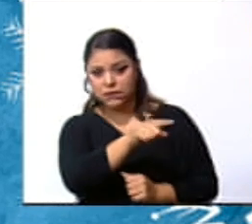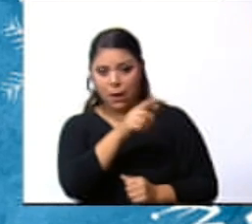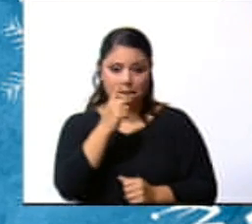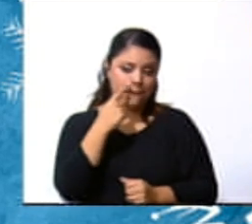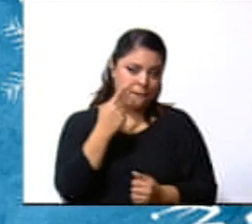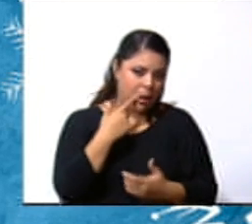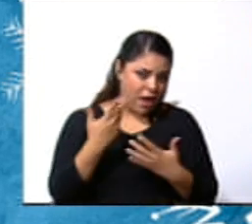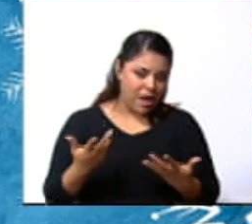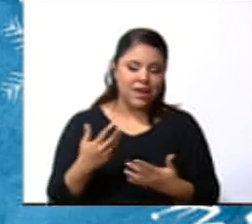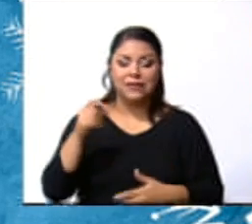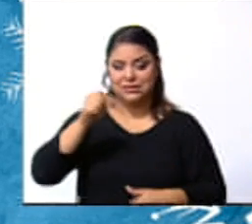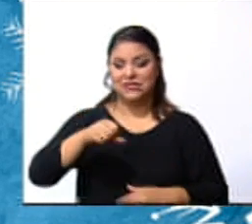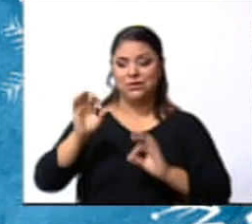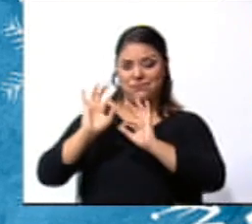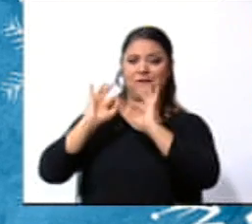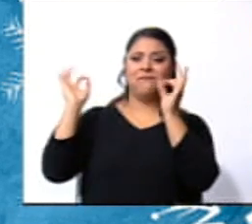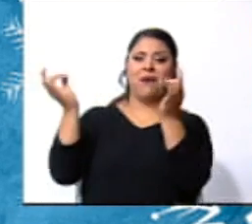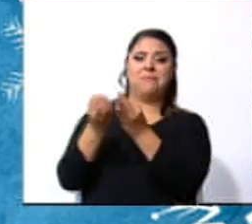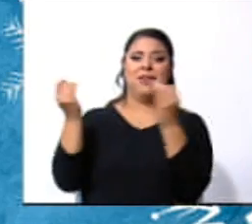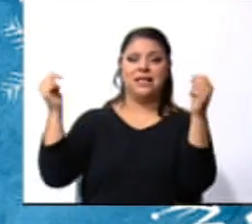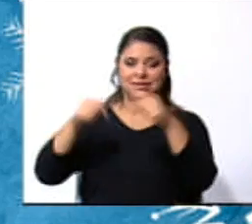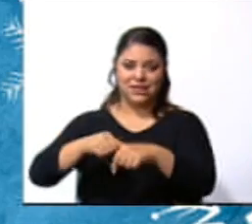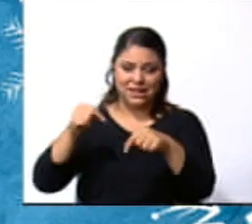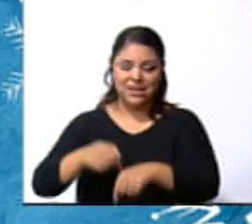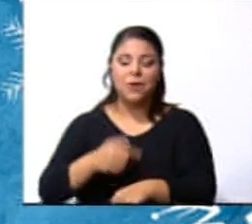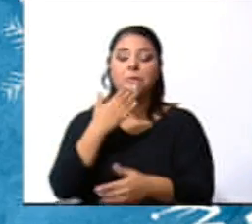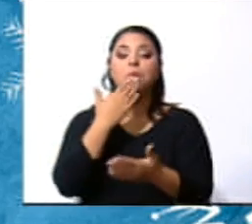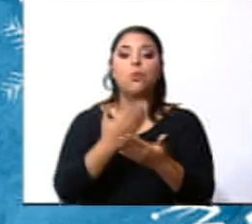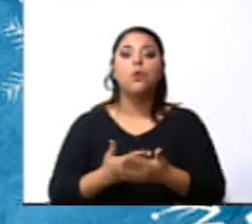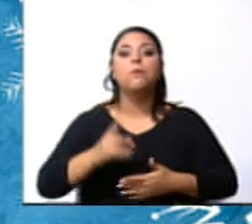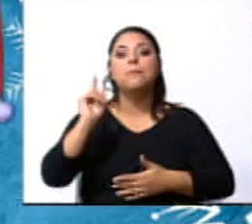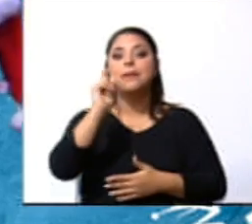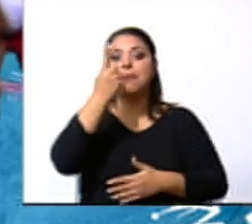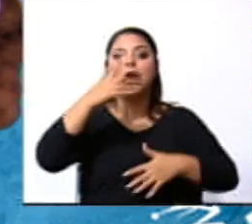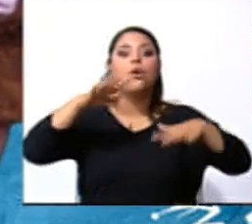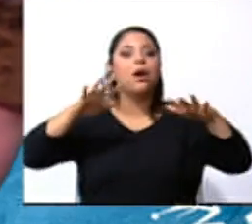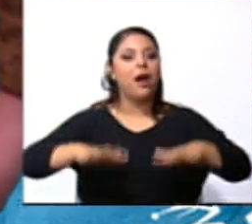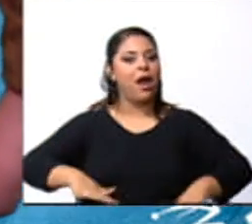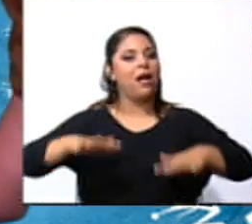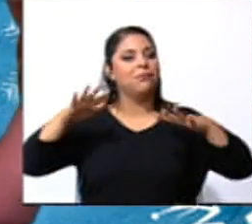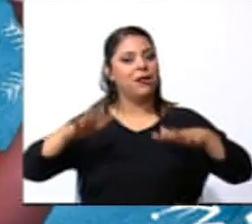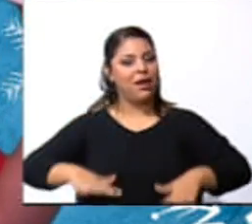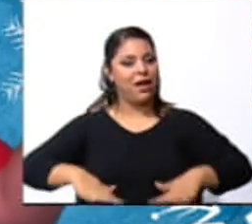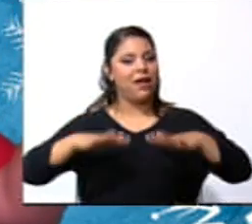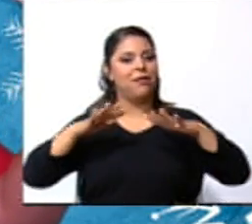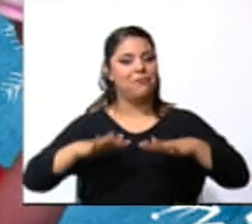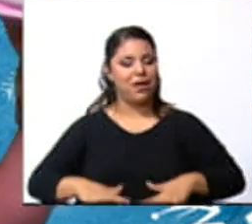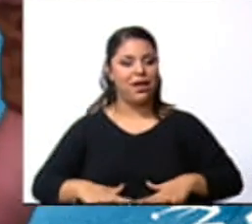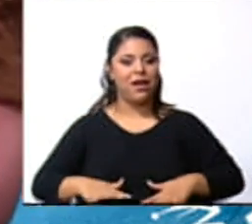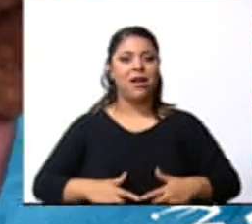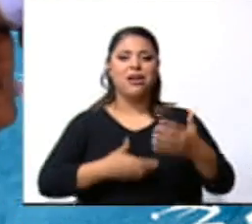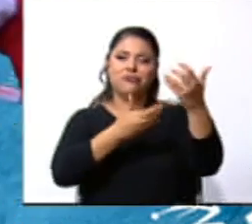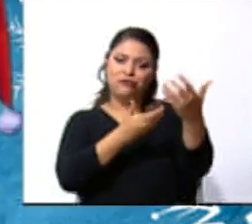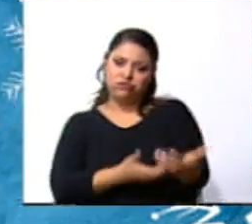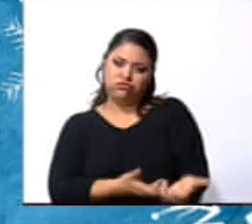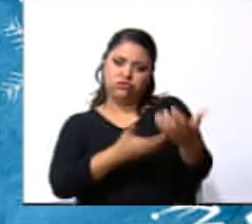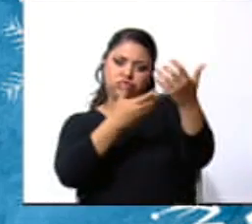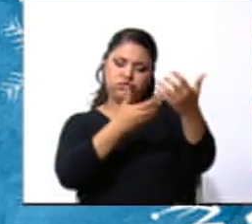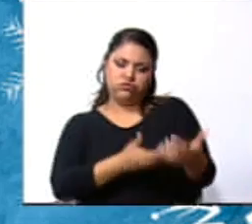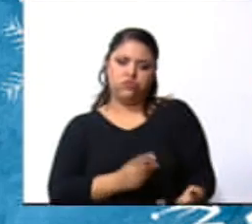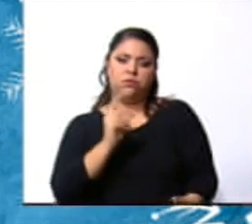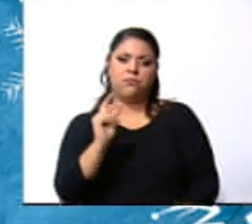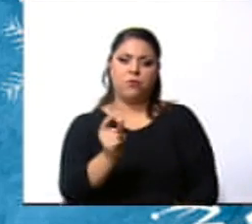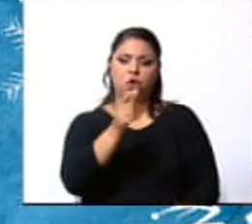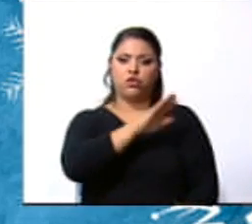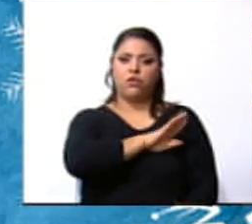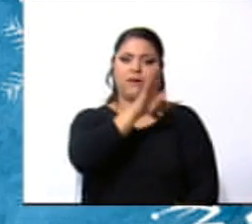whole family is here. Okay, be calm. First, calm down. The firefighters are coming to help